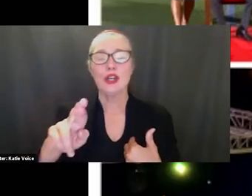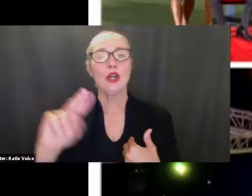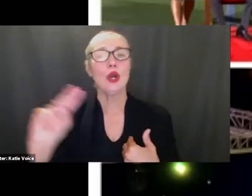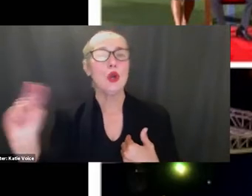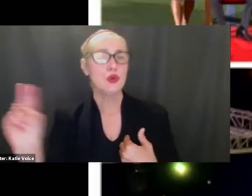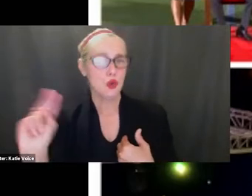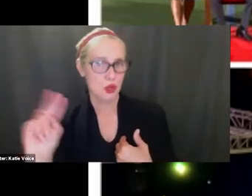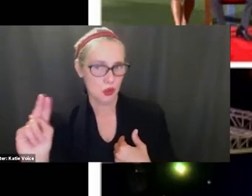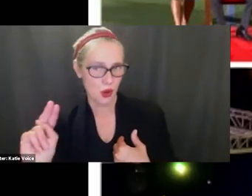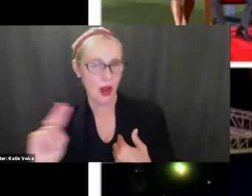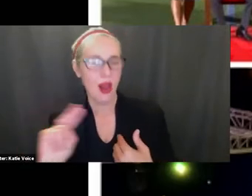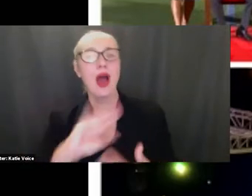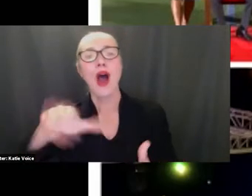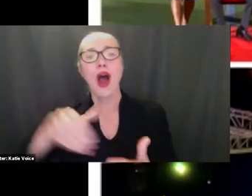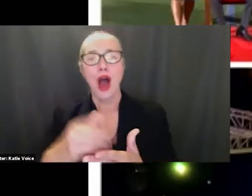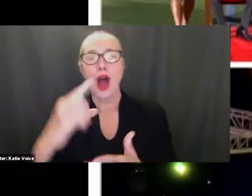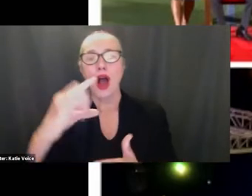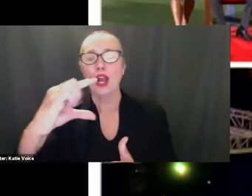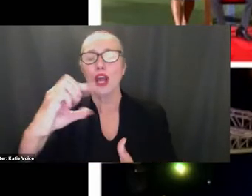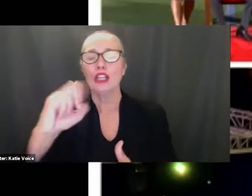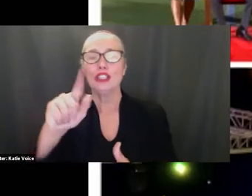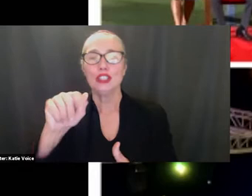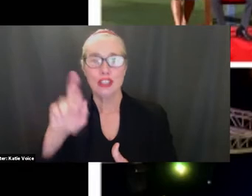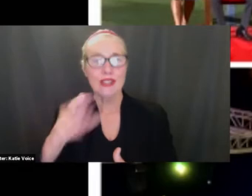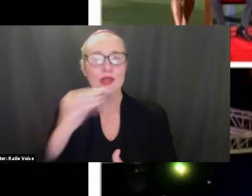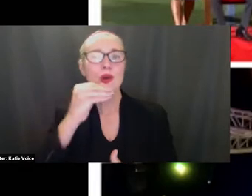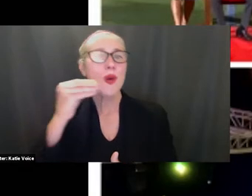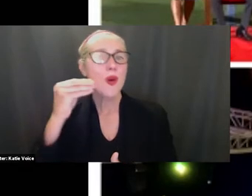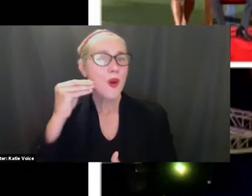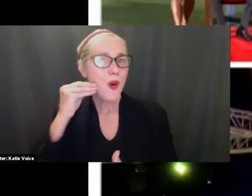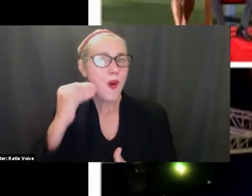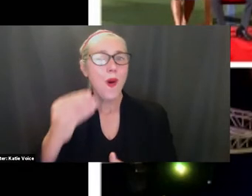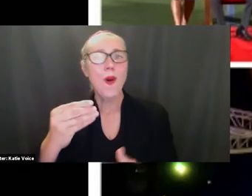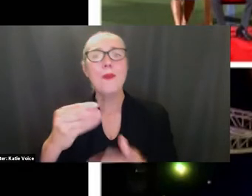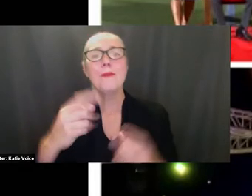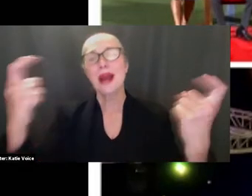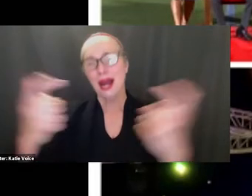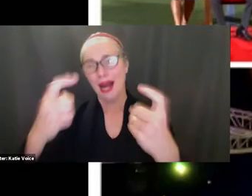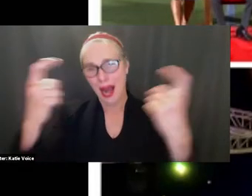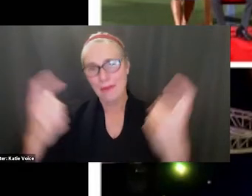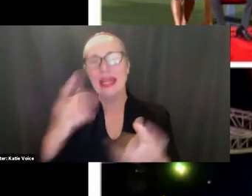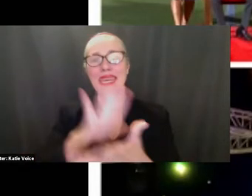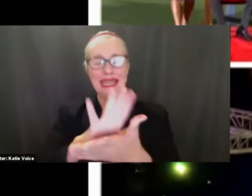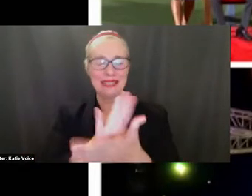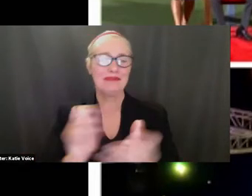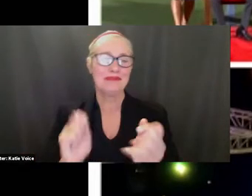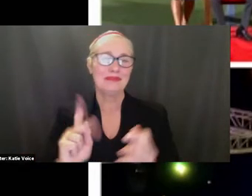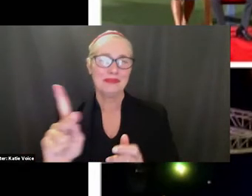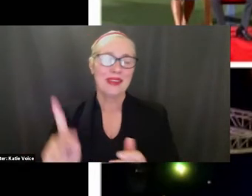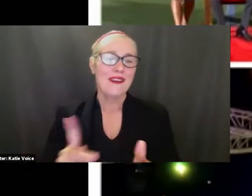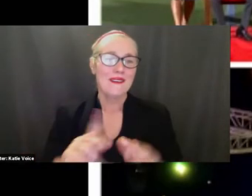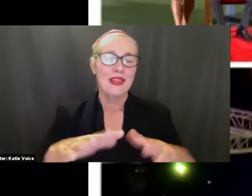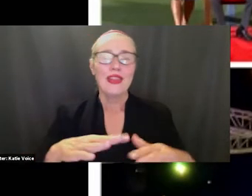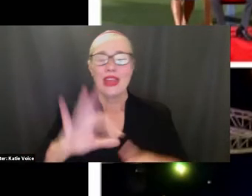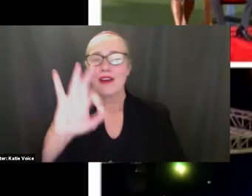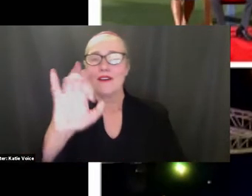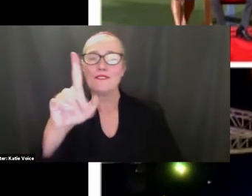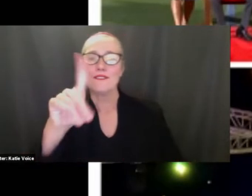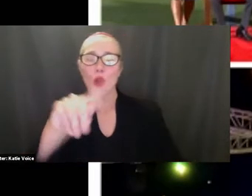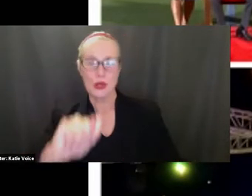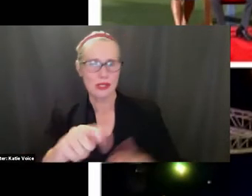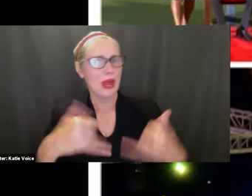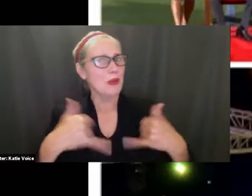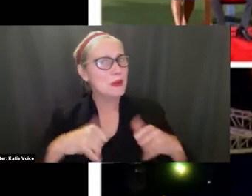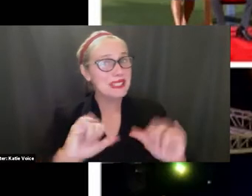all-gender homecoming courts and we are glad that we were all staying safe while still still continuing some of these